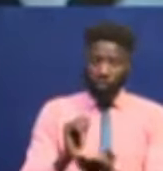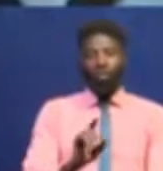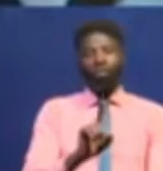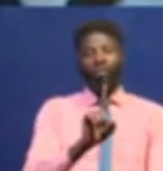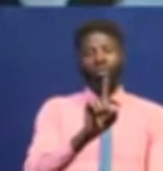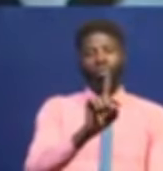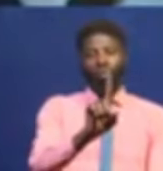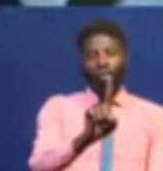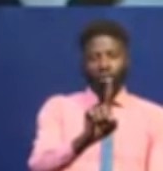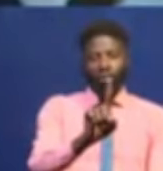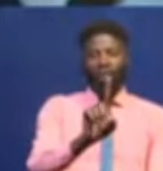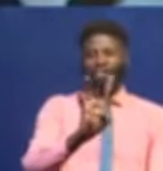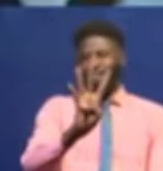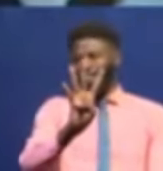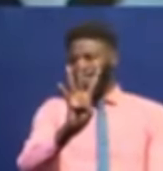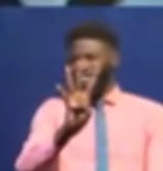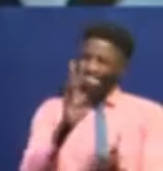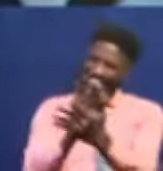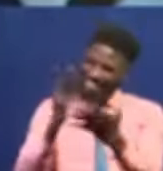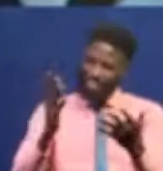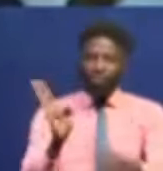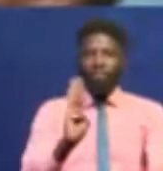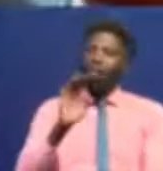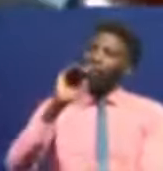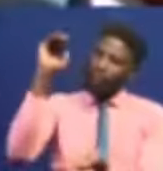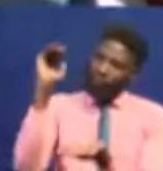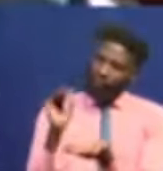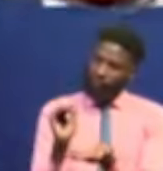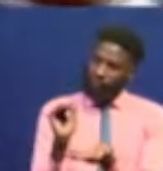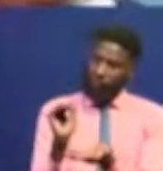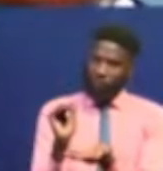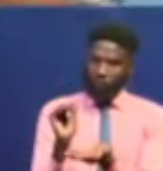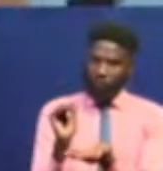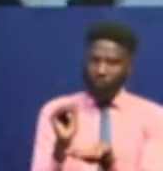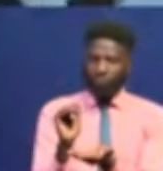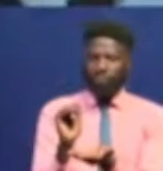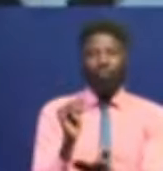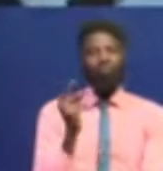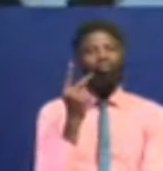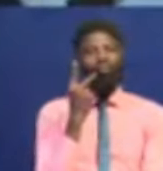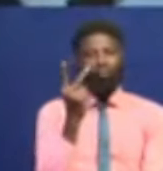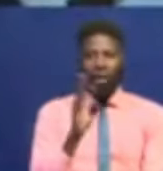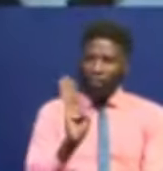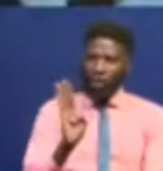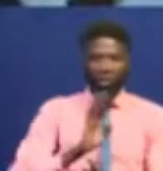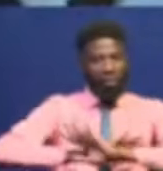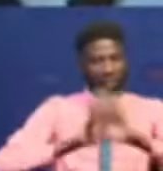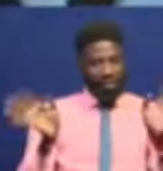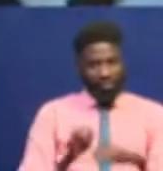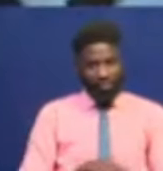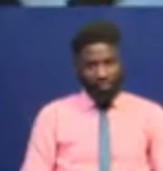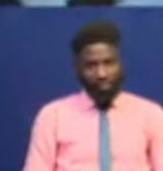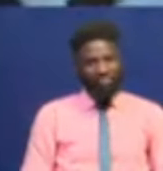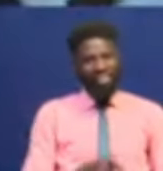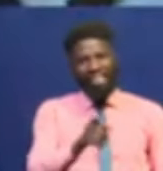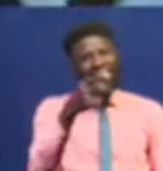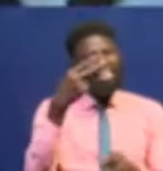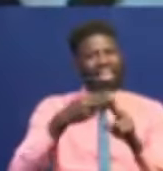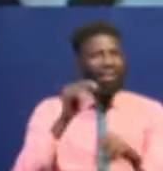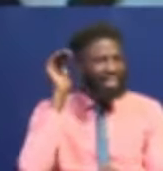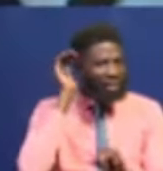140 something billion shillings. It remained just 200 billion. Doesn't that amount to